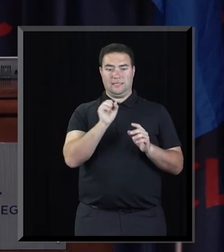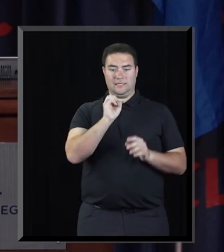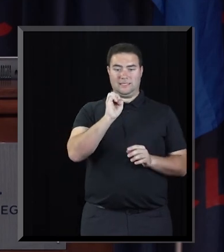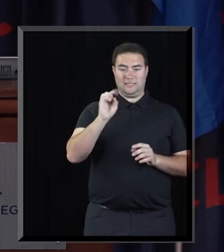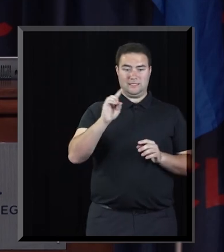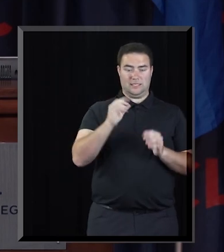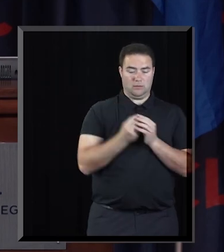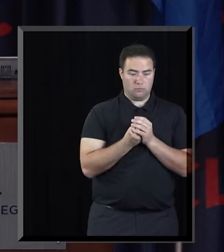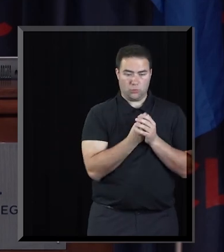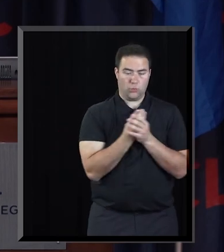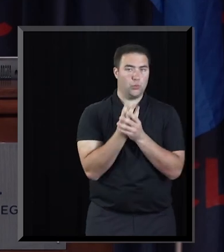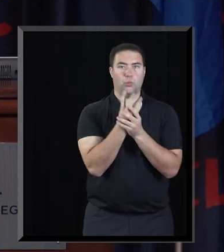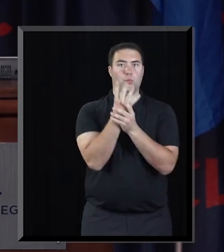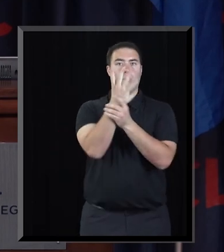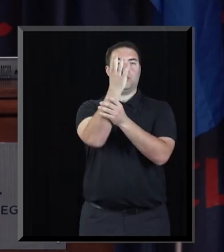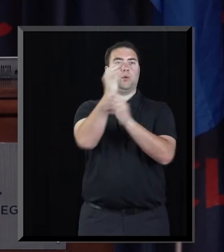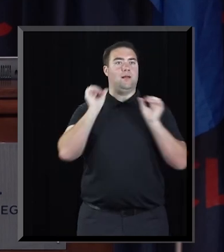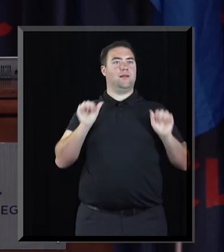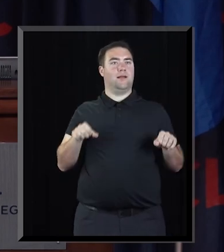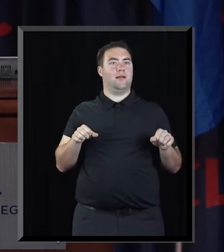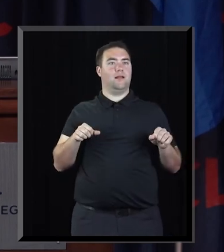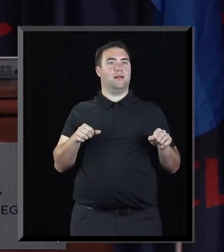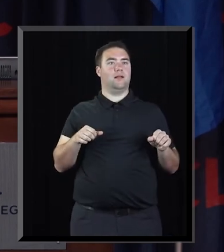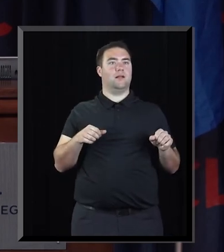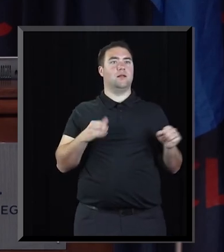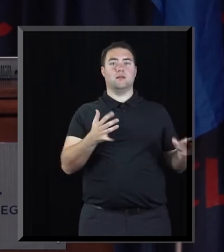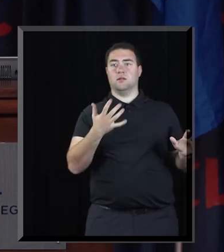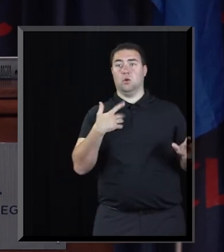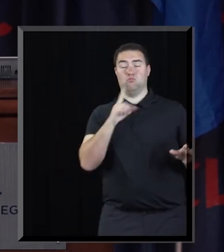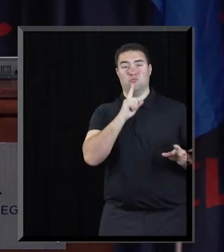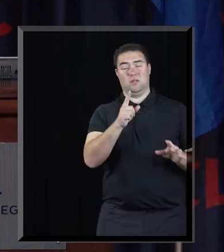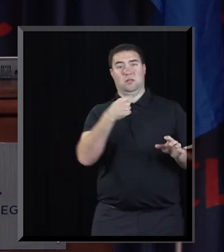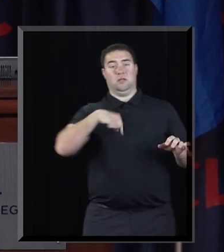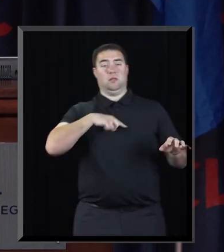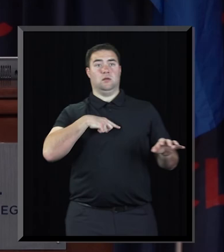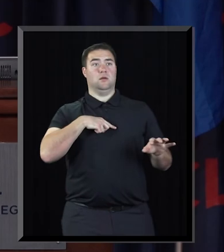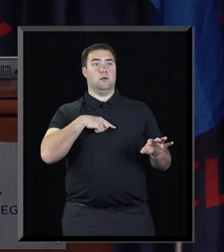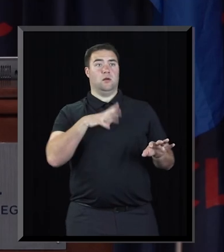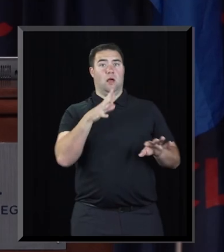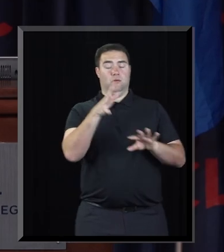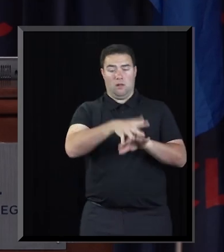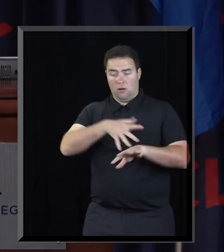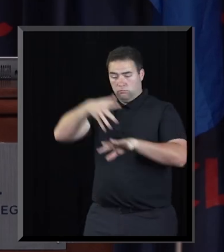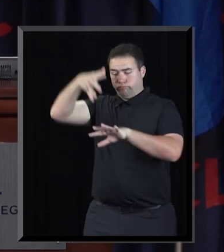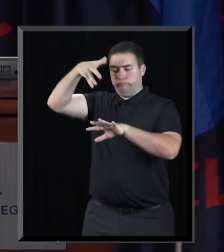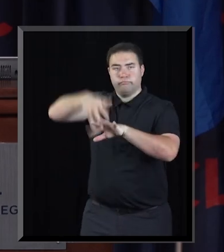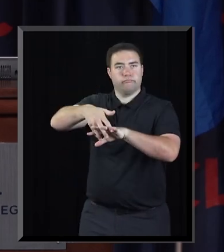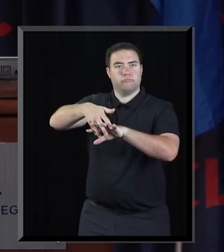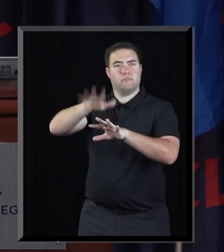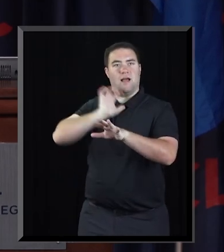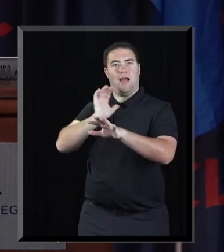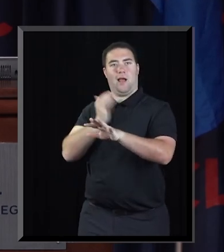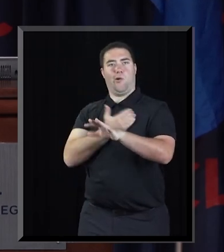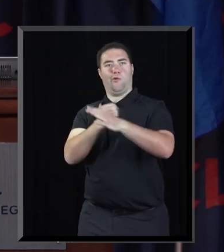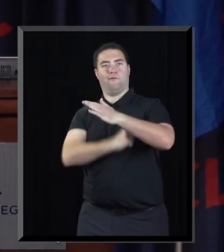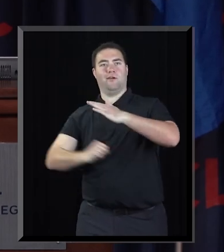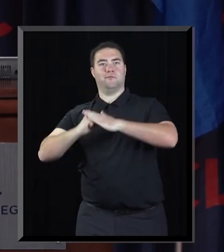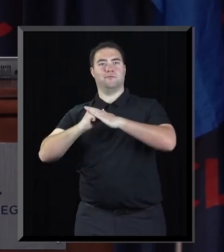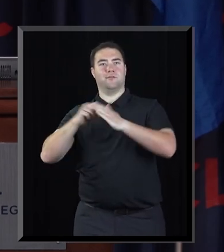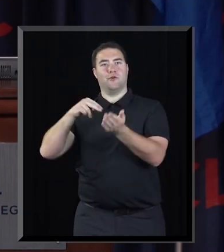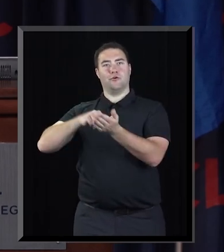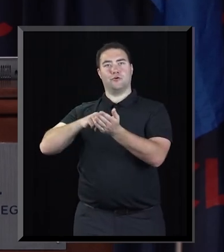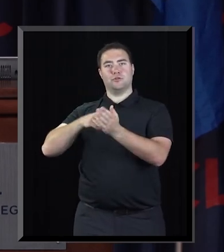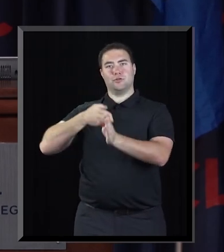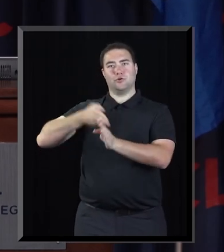itself. Having completed the practical nursing program, we have now rooted ourselves into the foundation of our nursing careers. From now